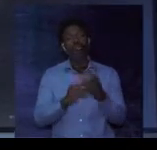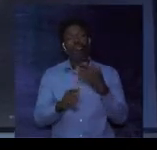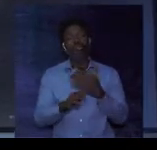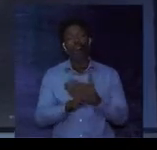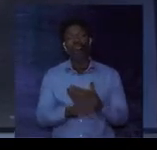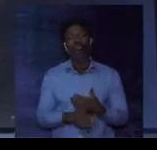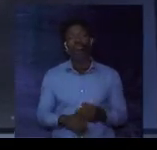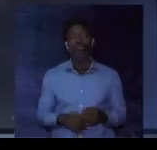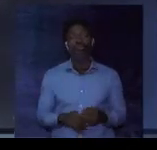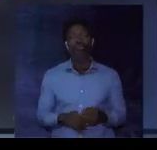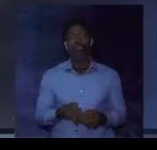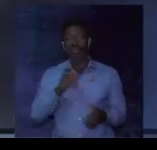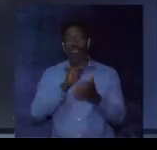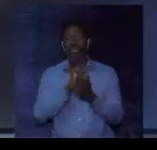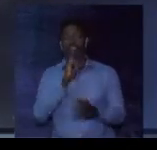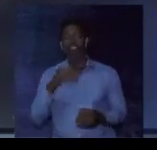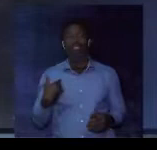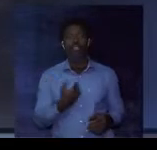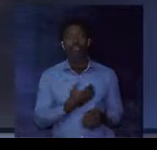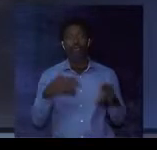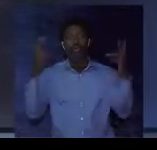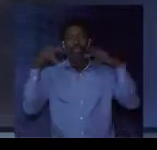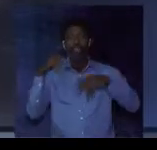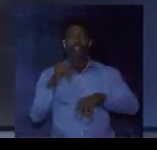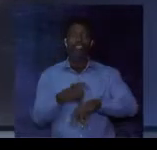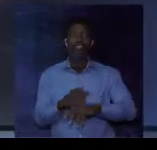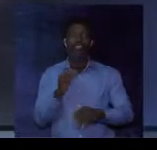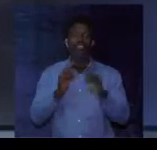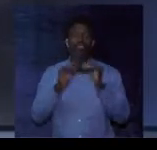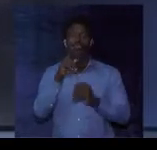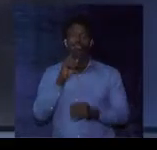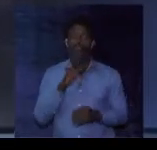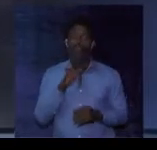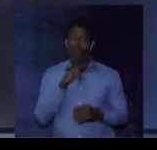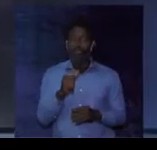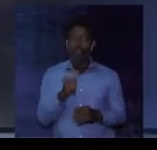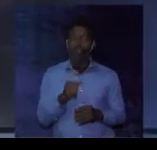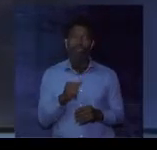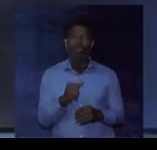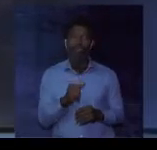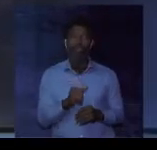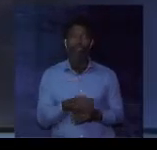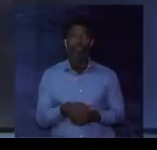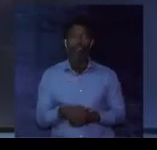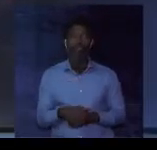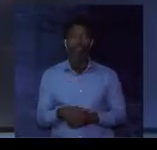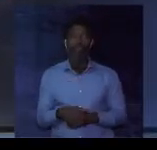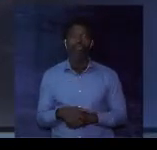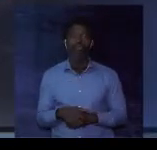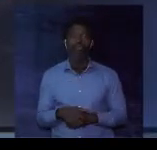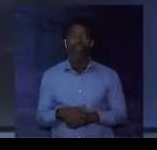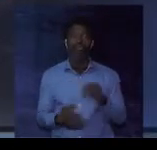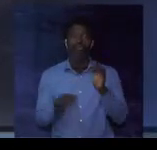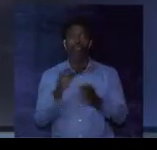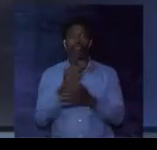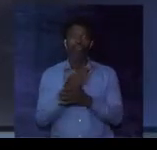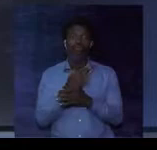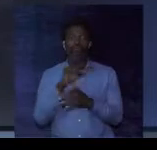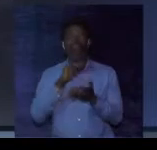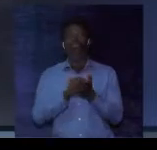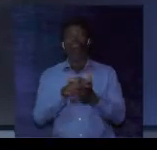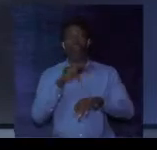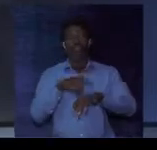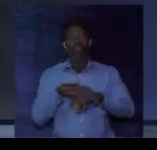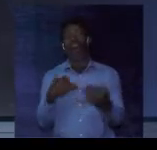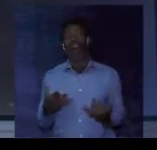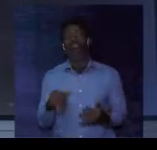October. That's from April to October. That is our rainy season. If you are in between that